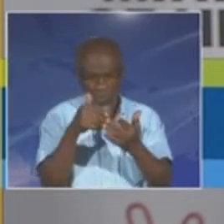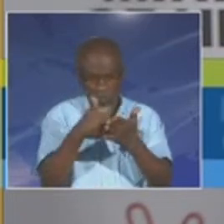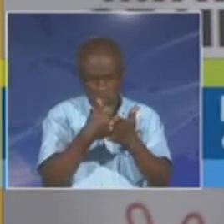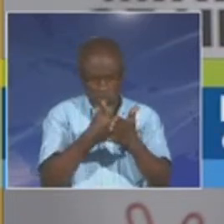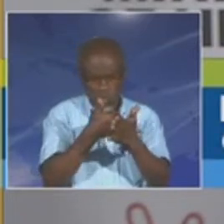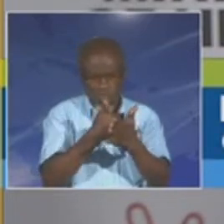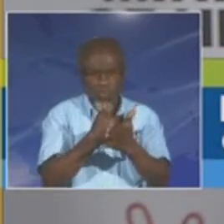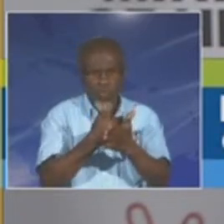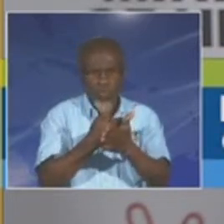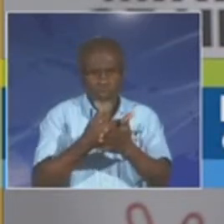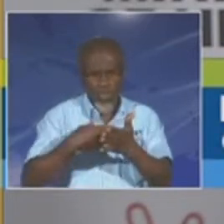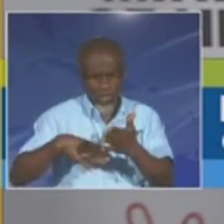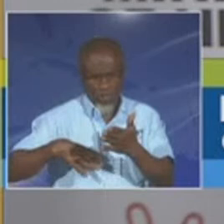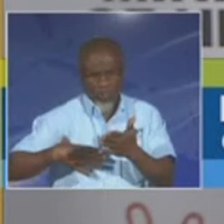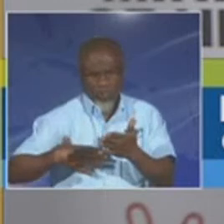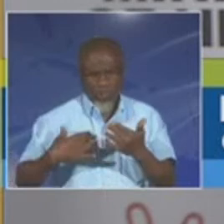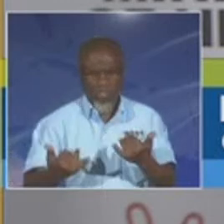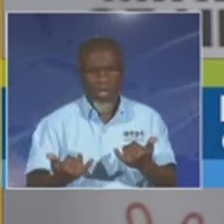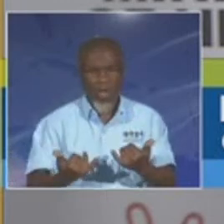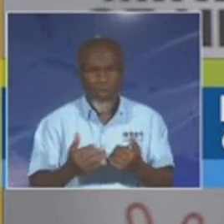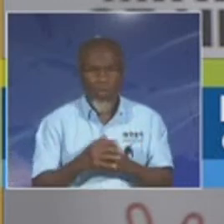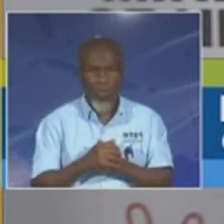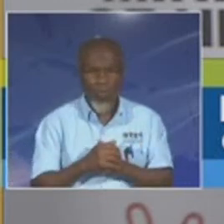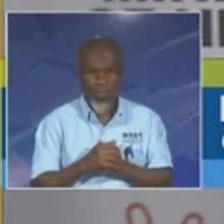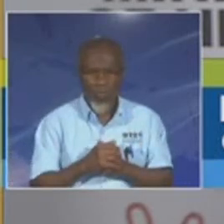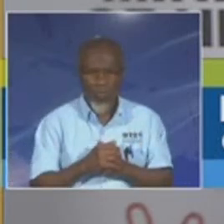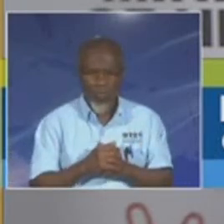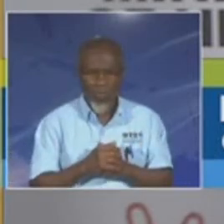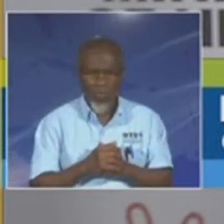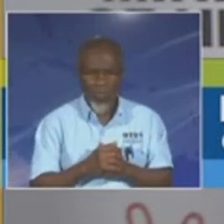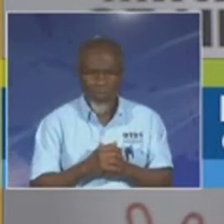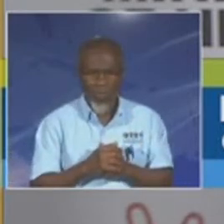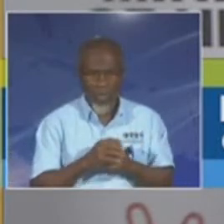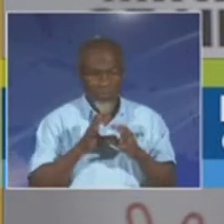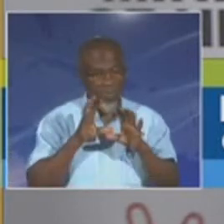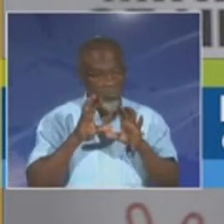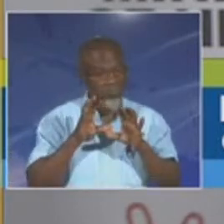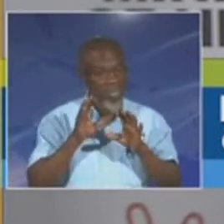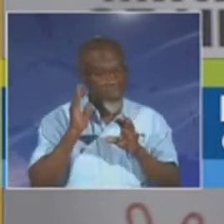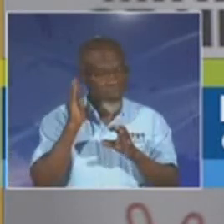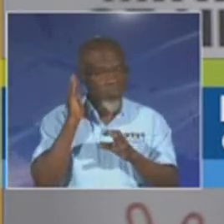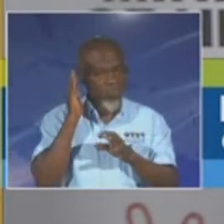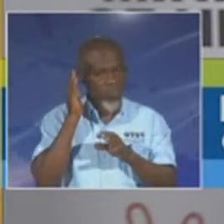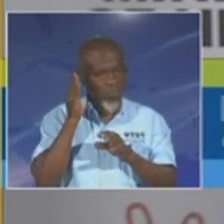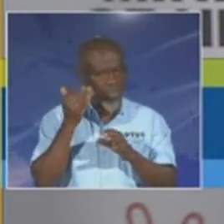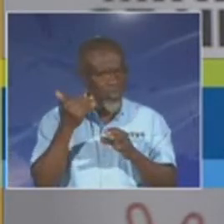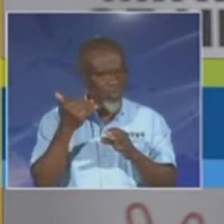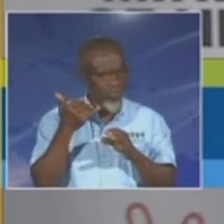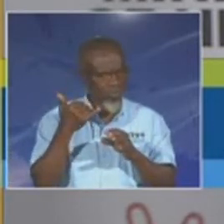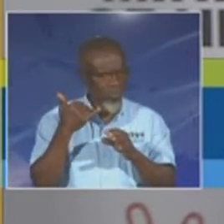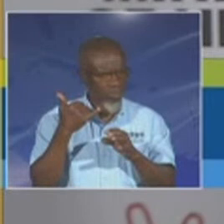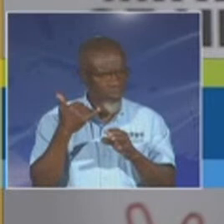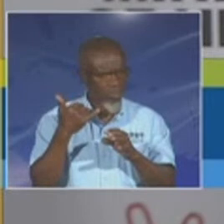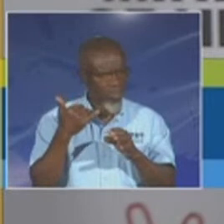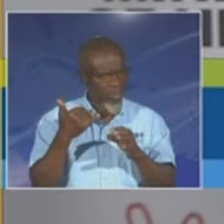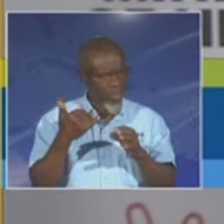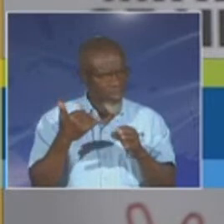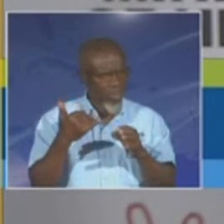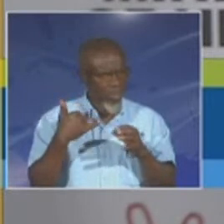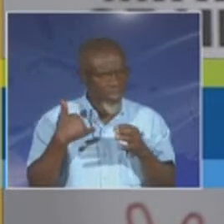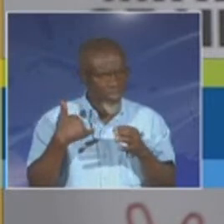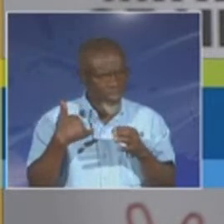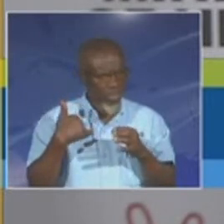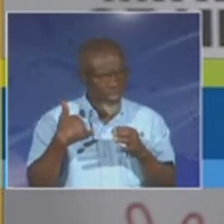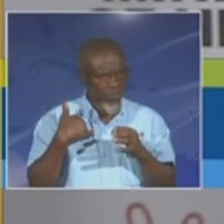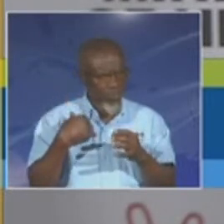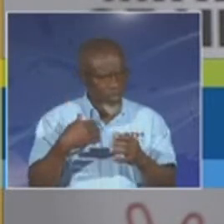Health, now taking over the chairmanship of that particular committee. And that committee also has the chief nutritionist